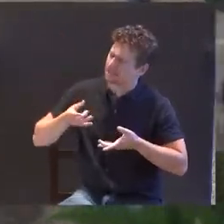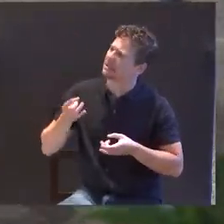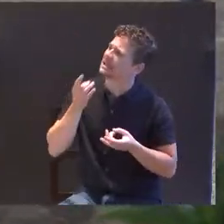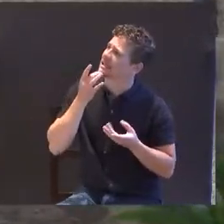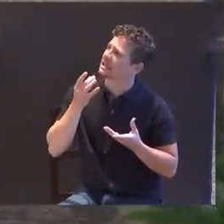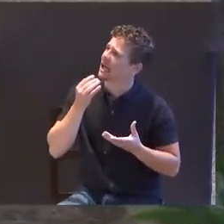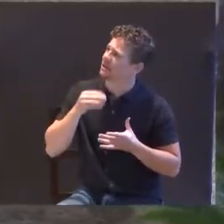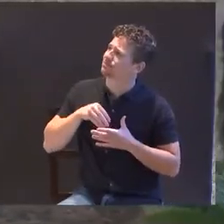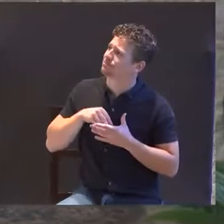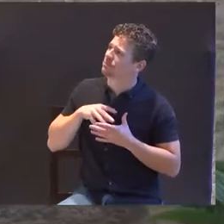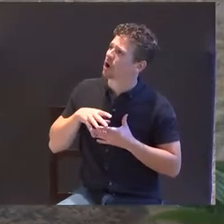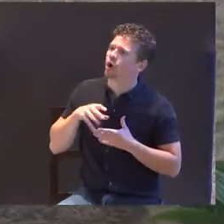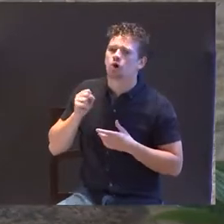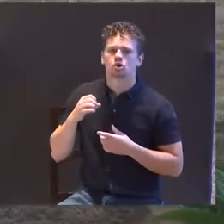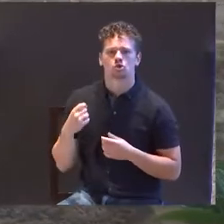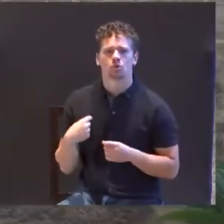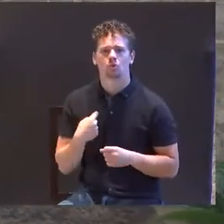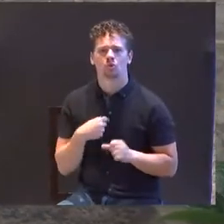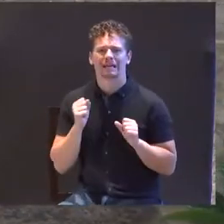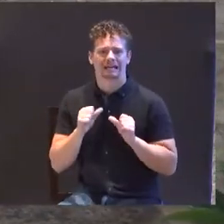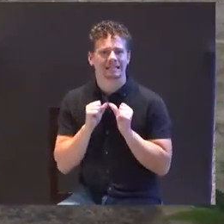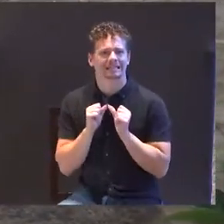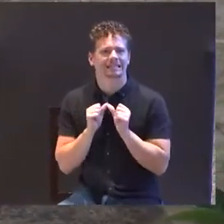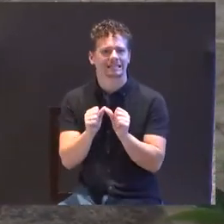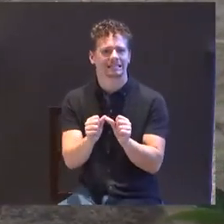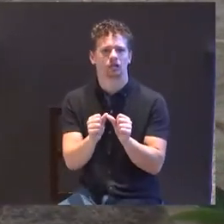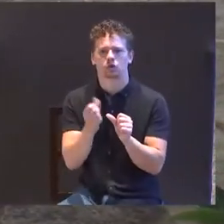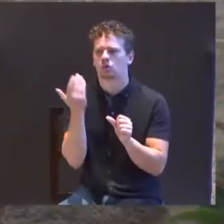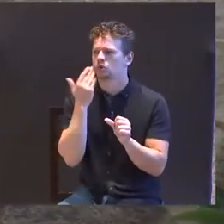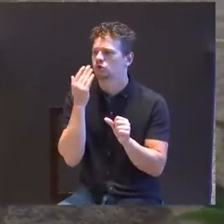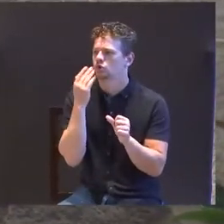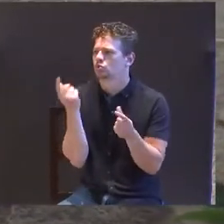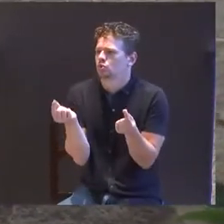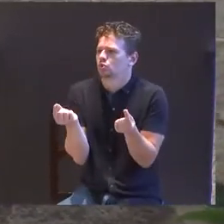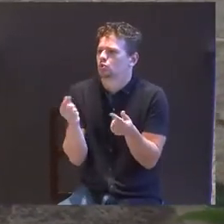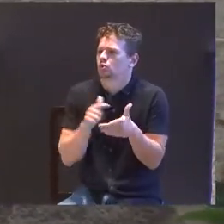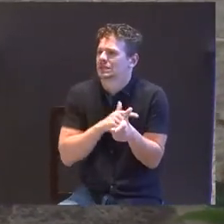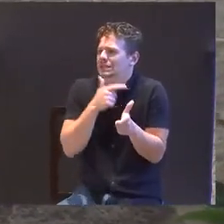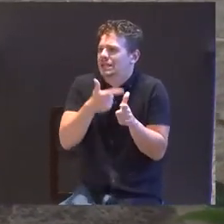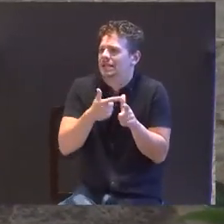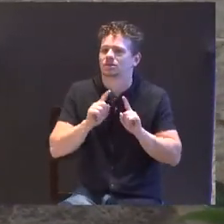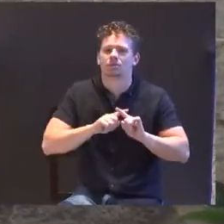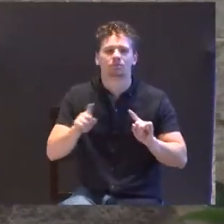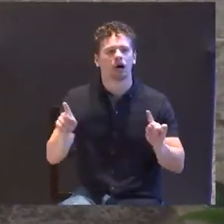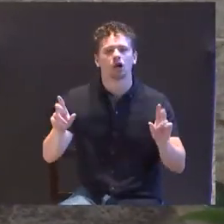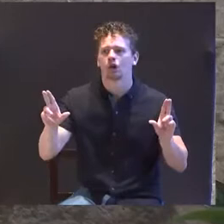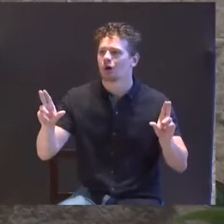know what to do next. But I think sometimes we may forget that